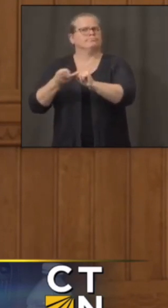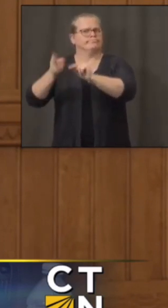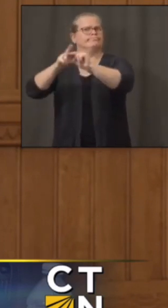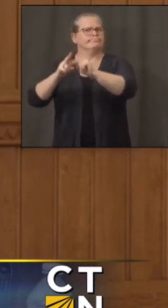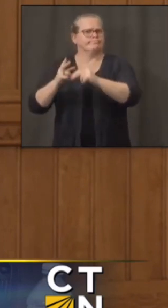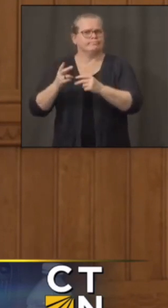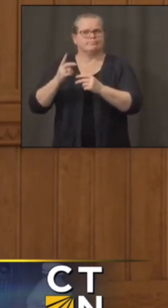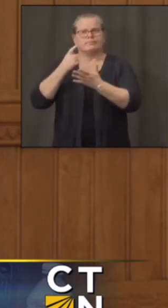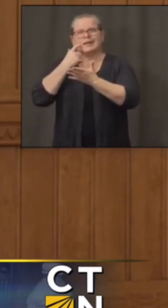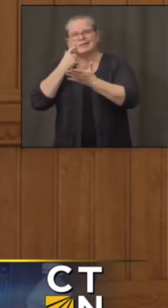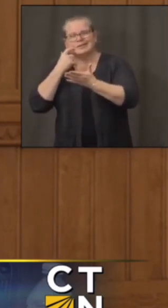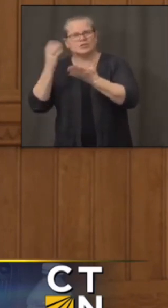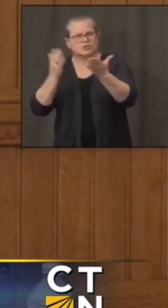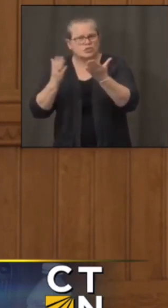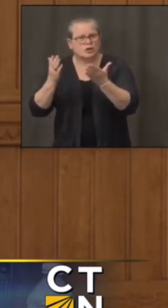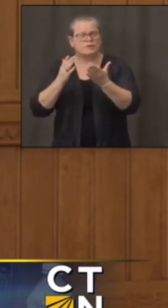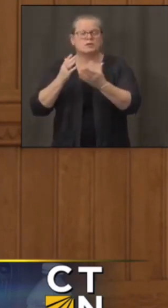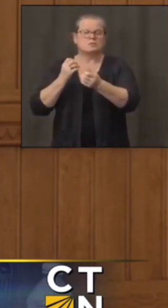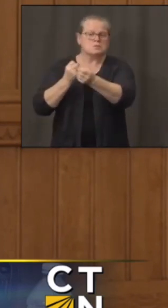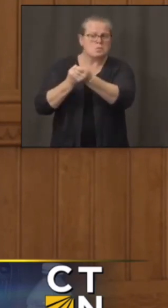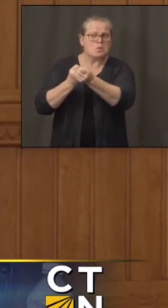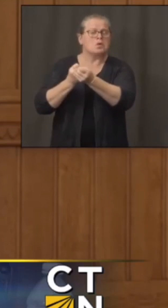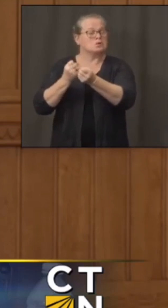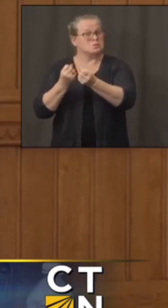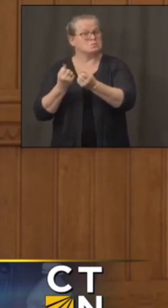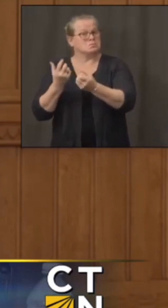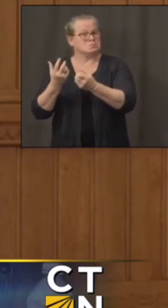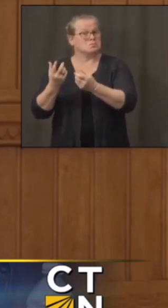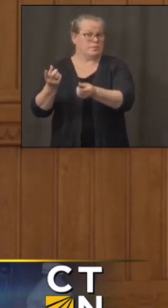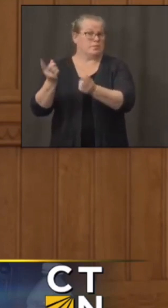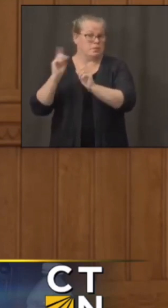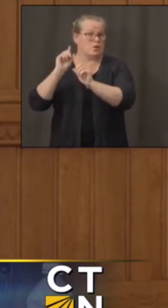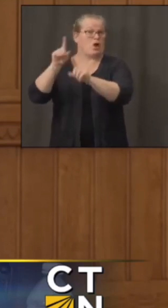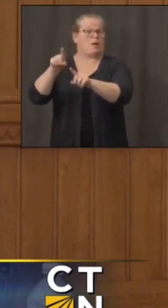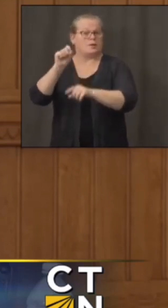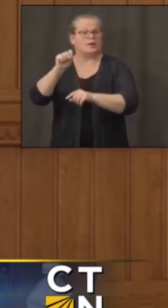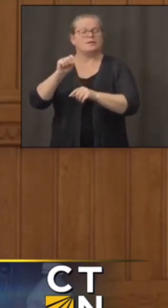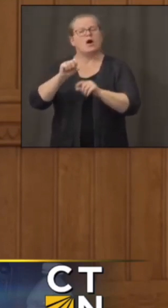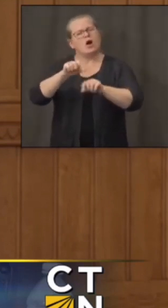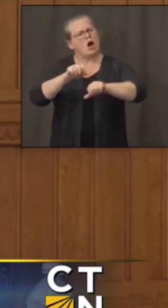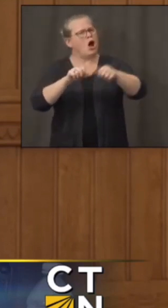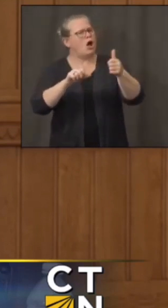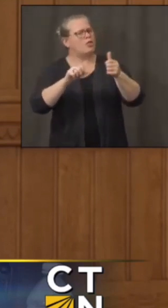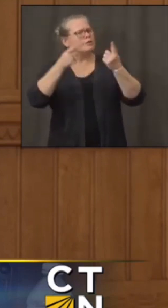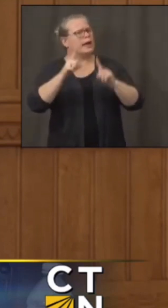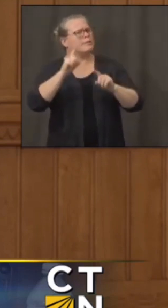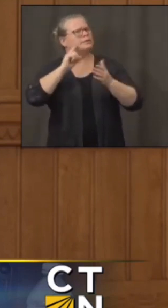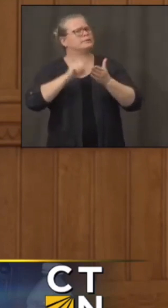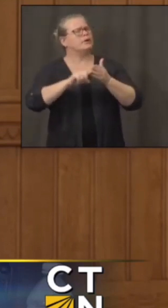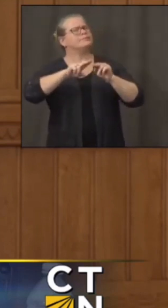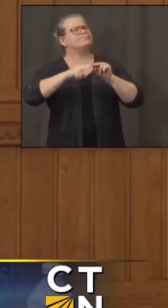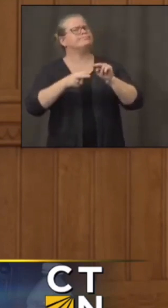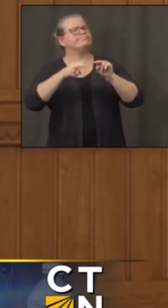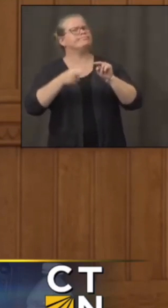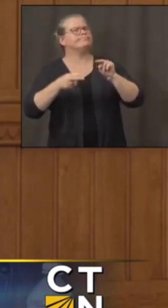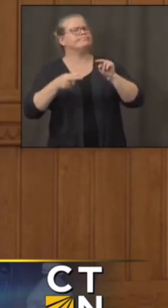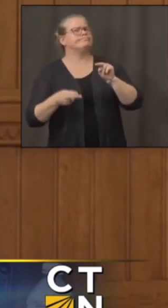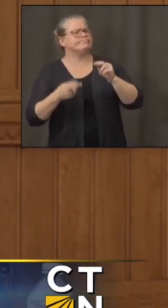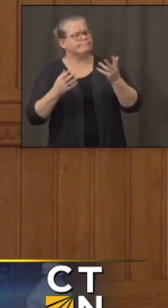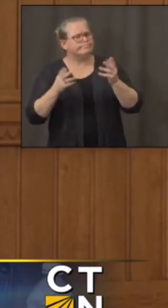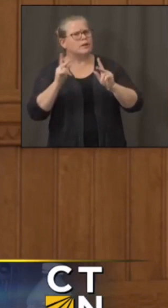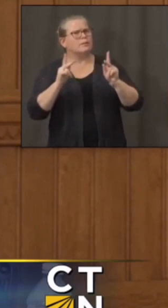or other supports. Others are actually are reporting a decrease, that they're not seeing people come in at the same